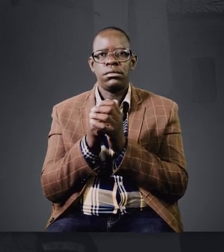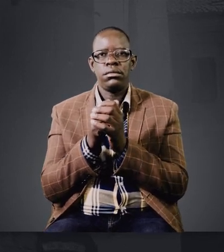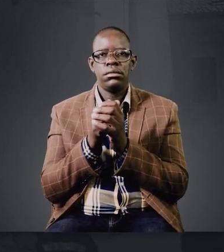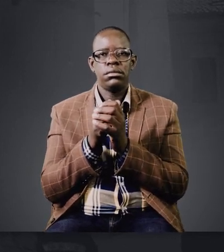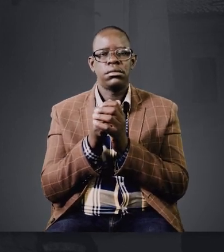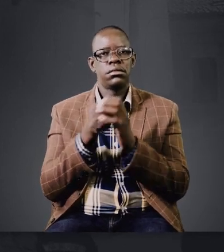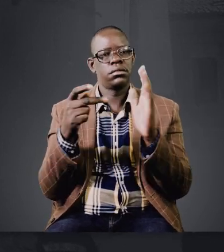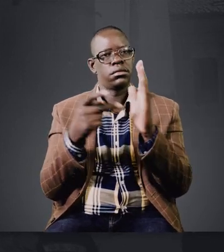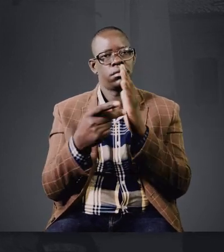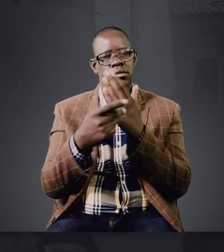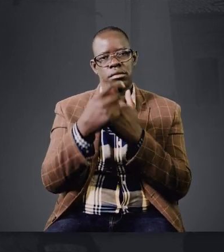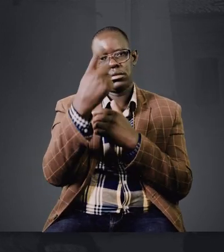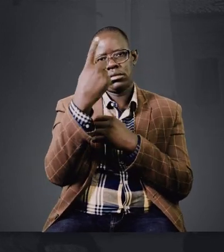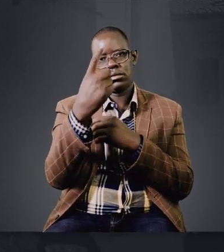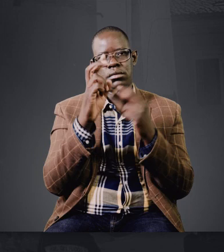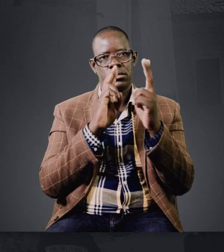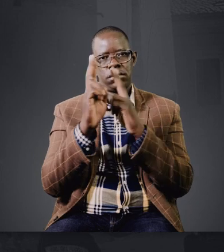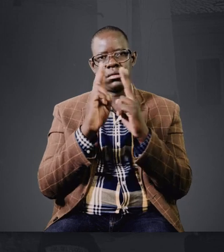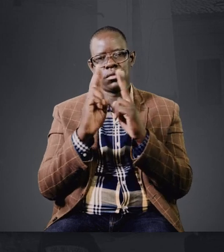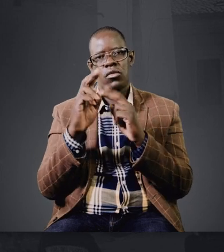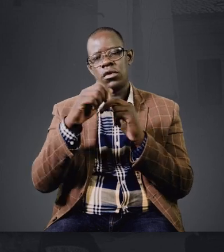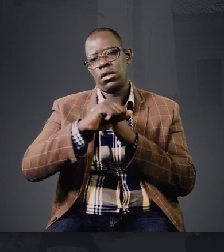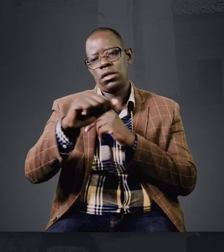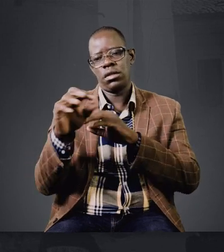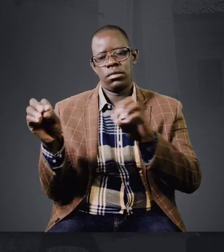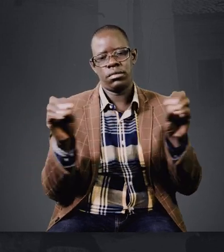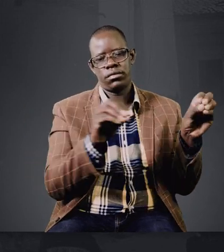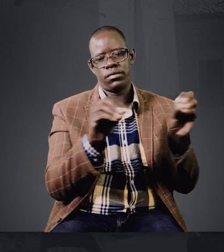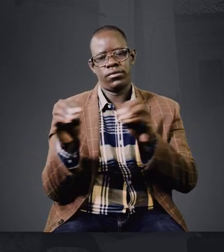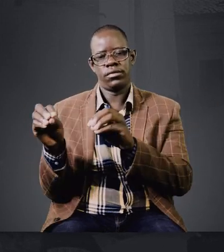In Program 1 today, we will discuss earthquakes.